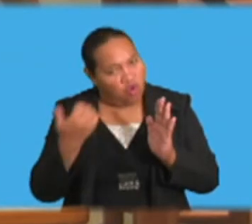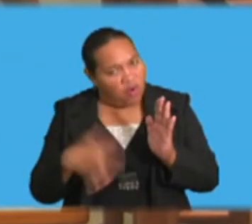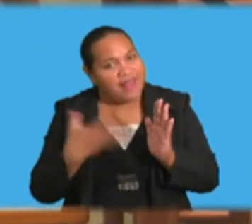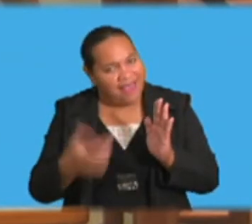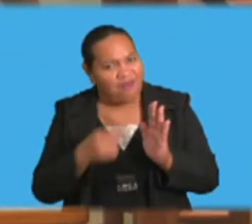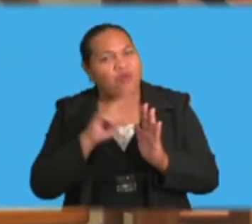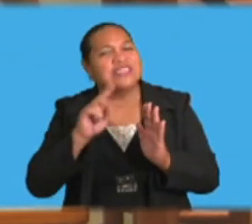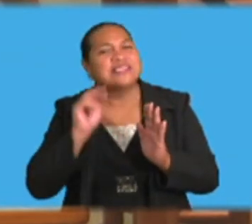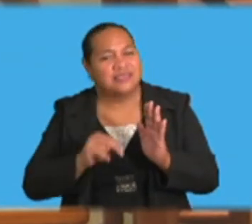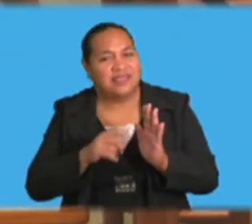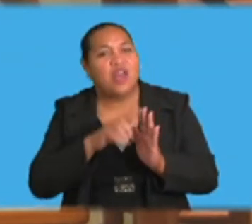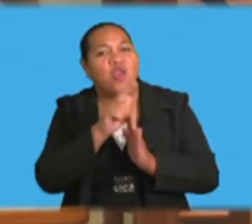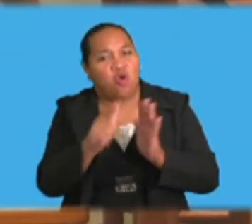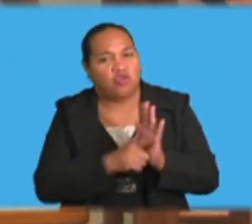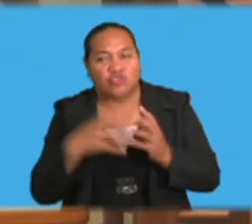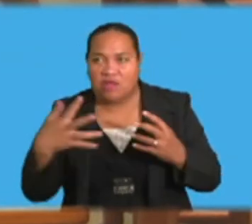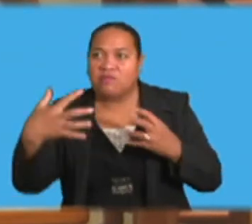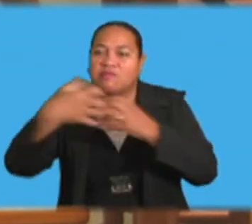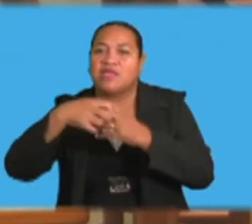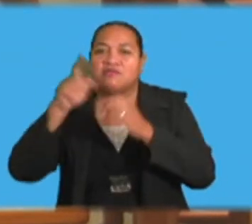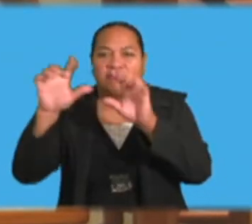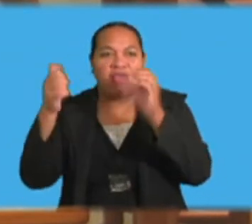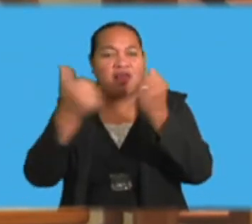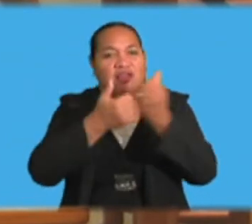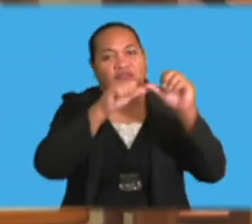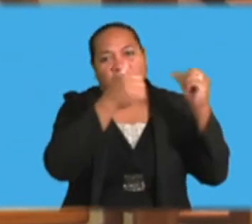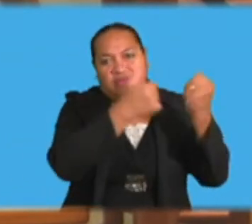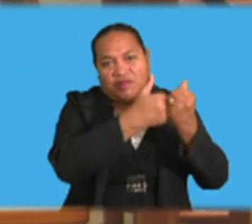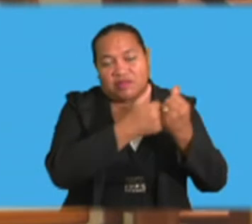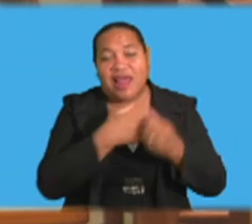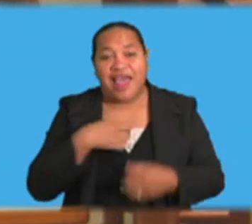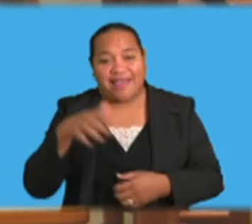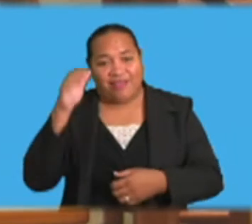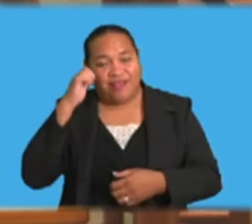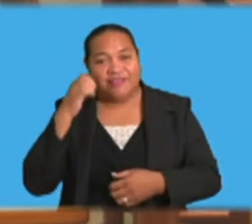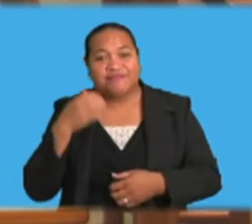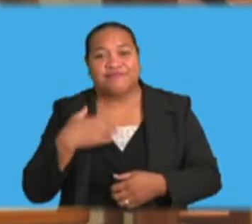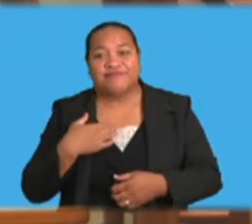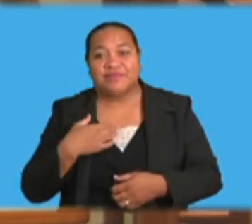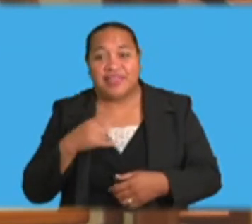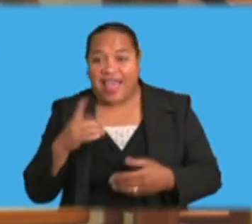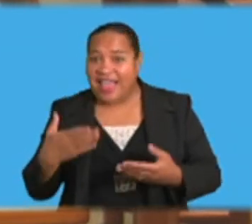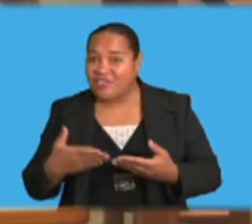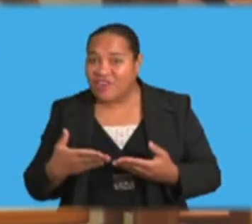the necessary laws to meet the requirements of the covenants. And I acknowledge that the